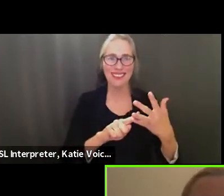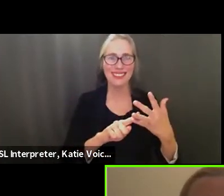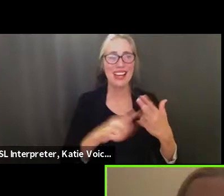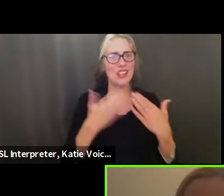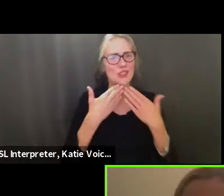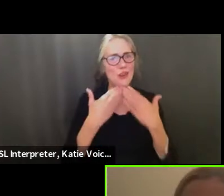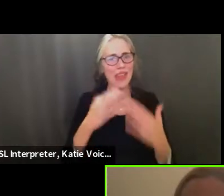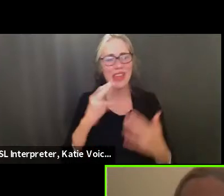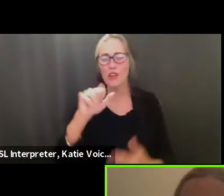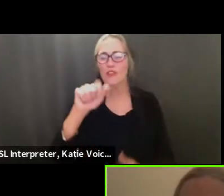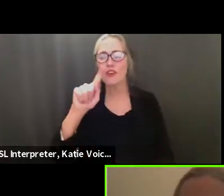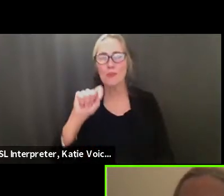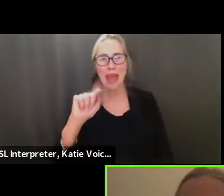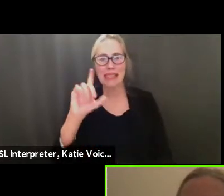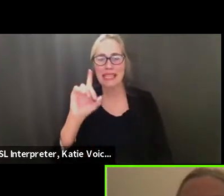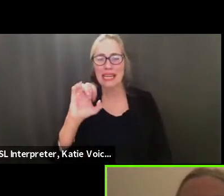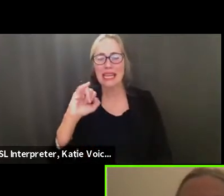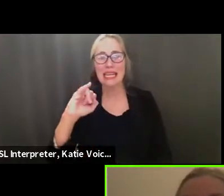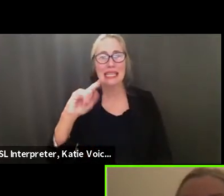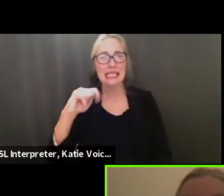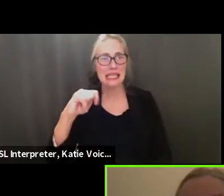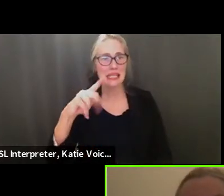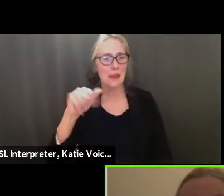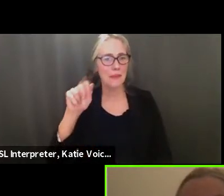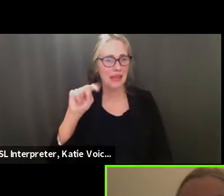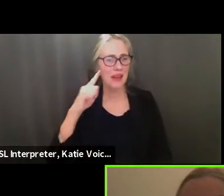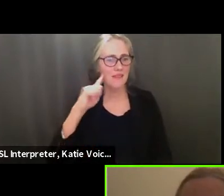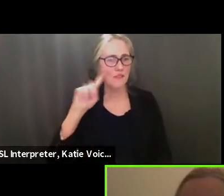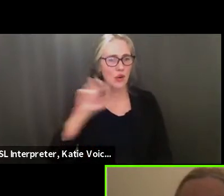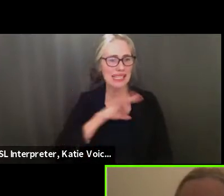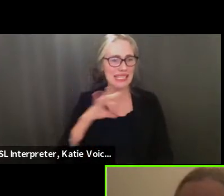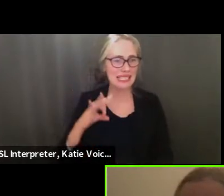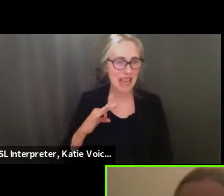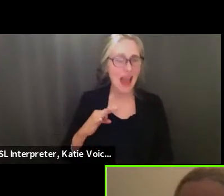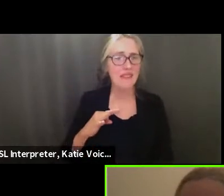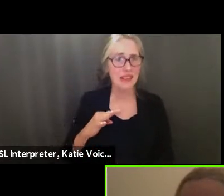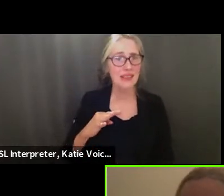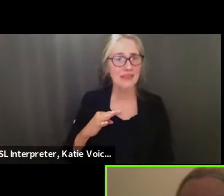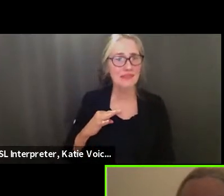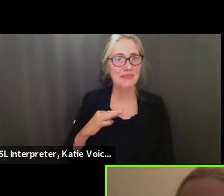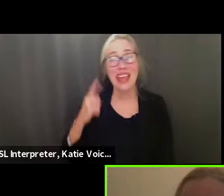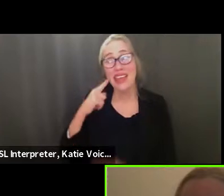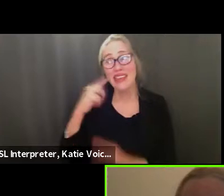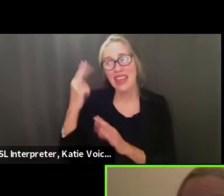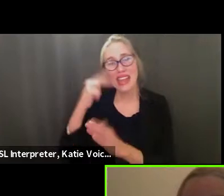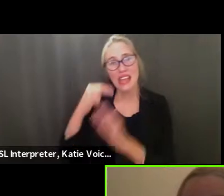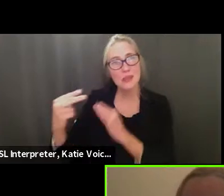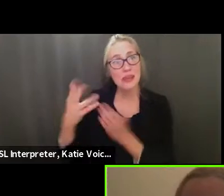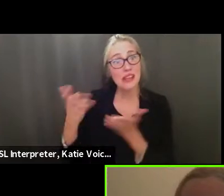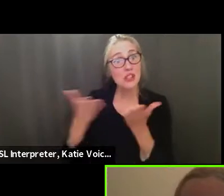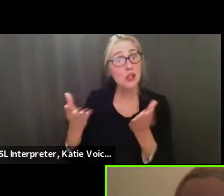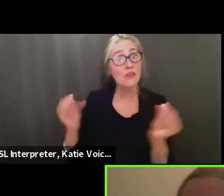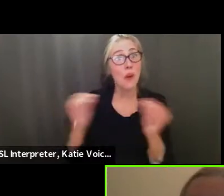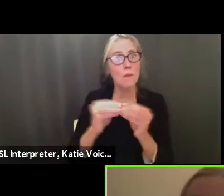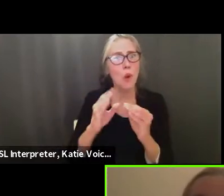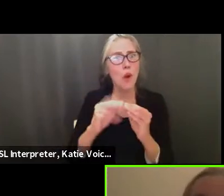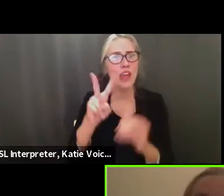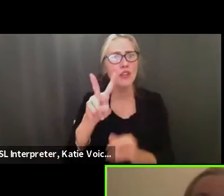Matt Dittman and his amazing staff. They anticipate serving over 250,000 meals this